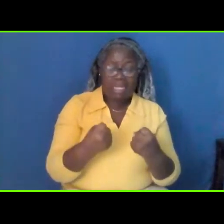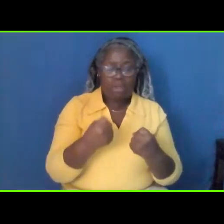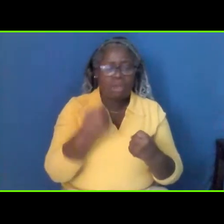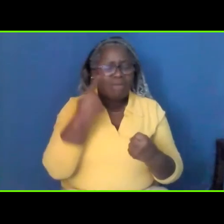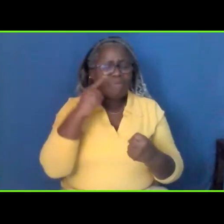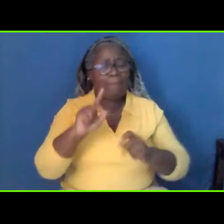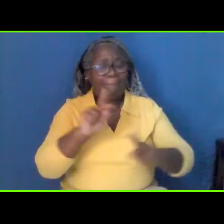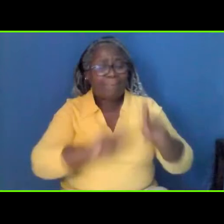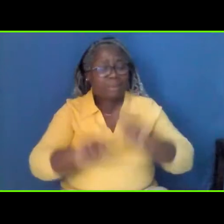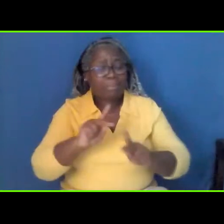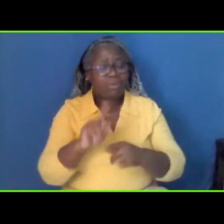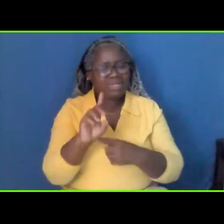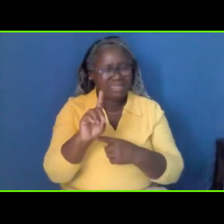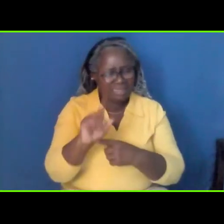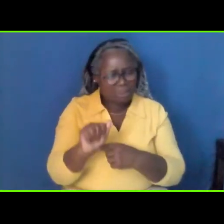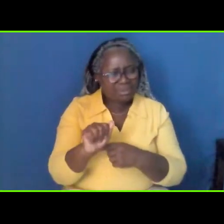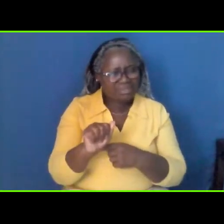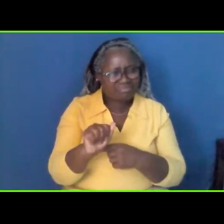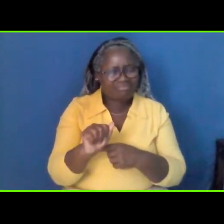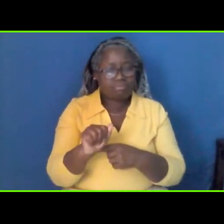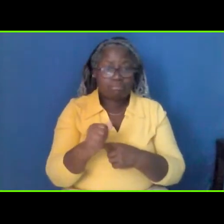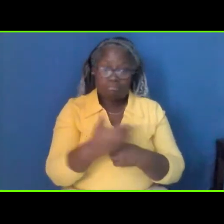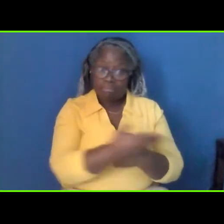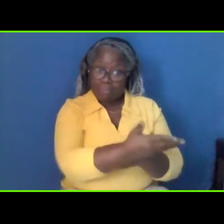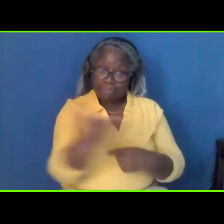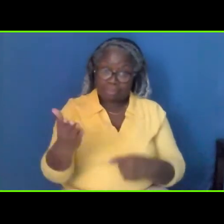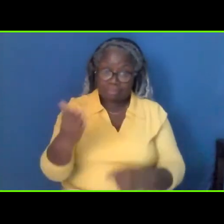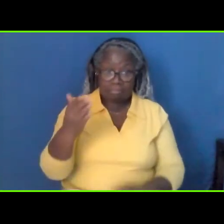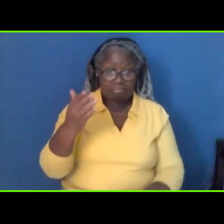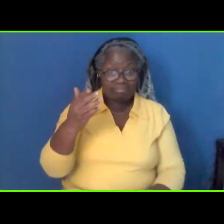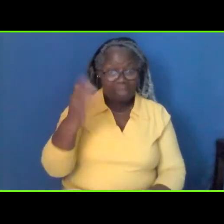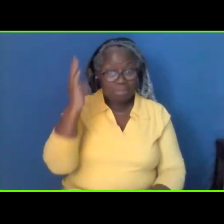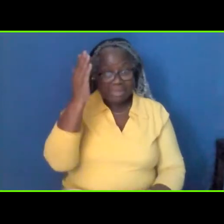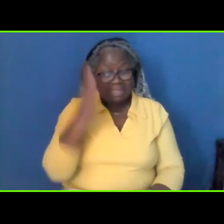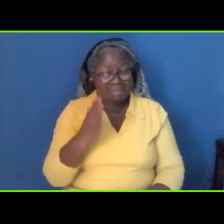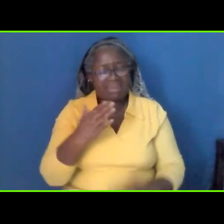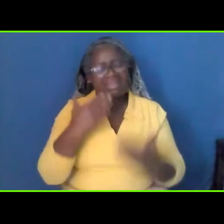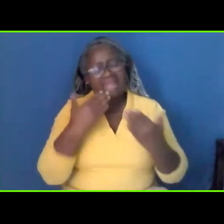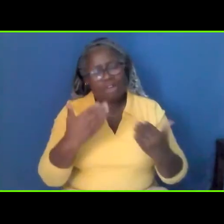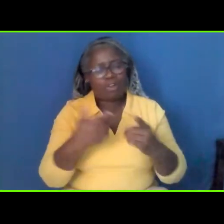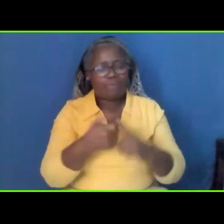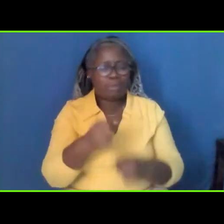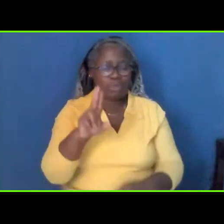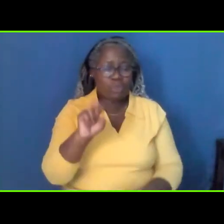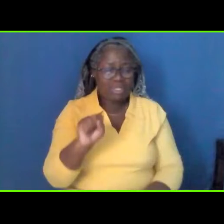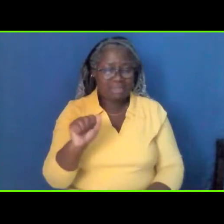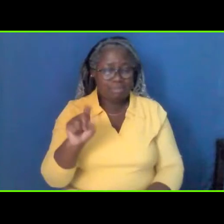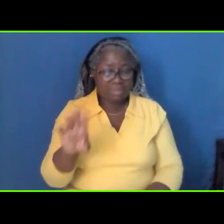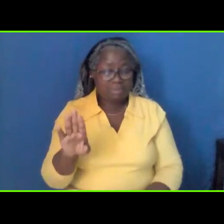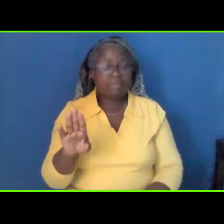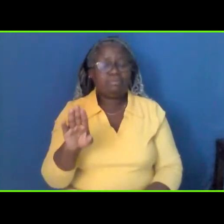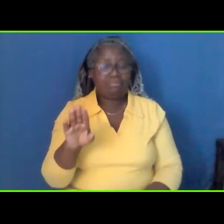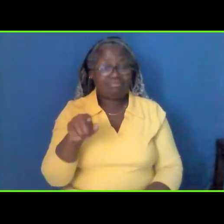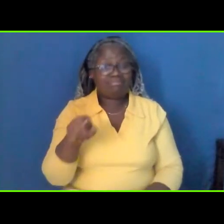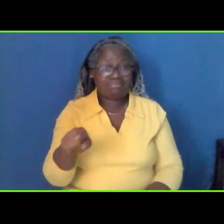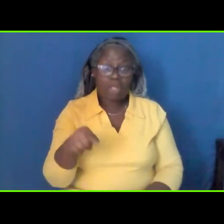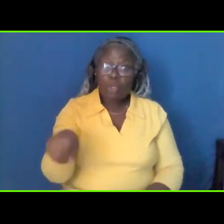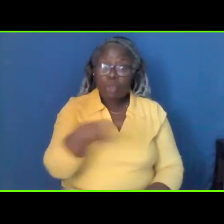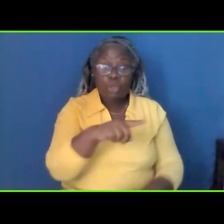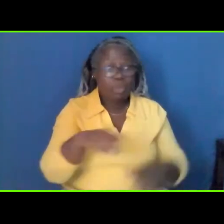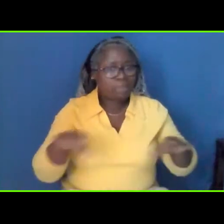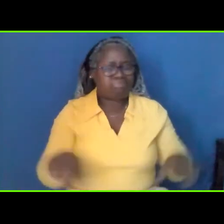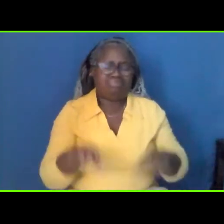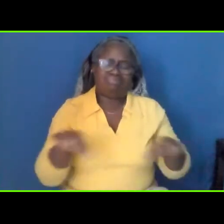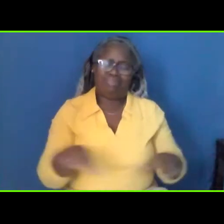States Access Board, thanks for all that you've done, and we appreciate everything that you will continue to do for this